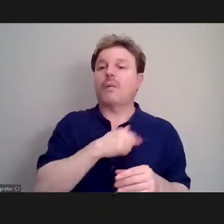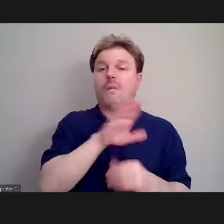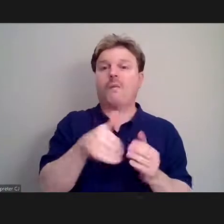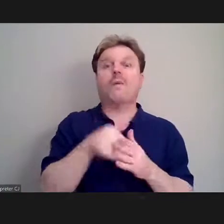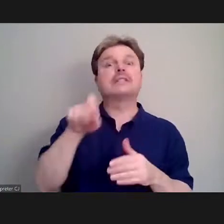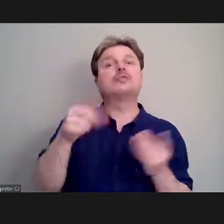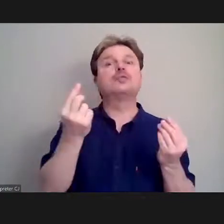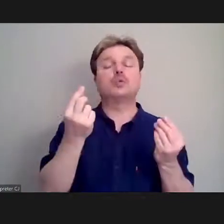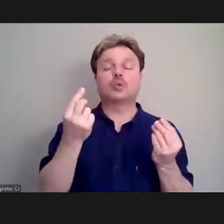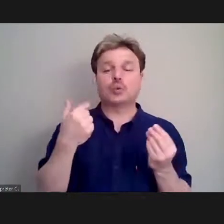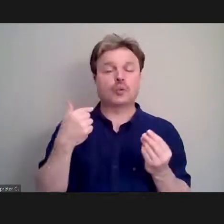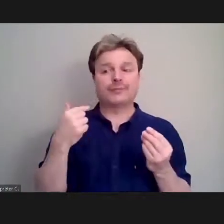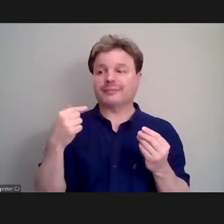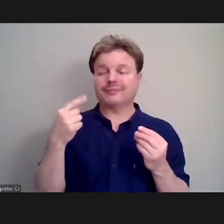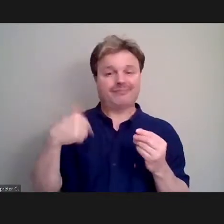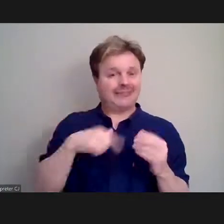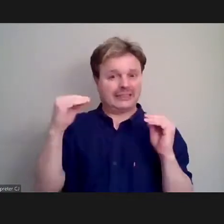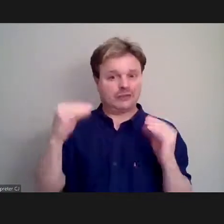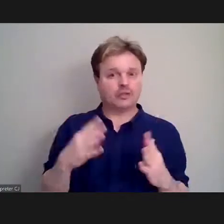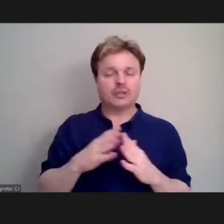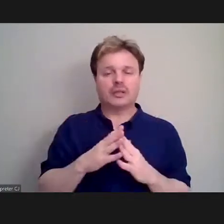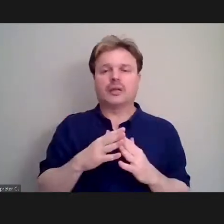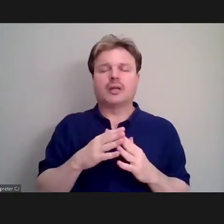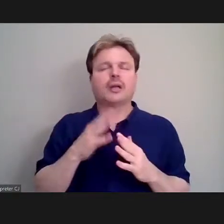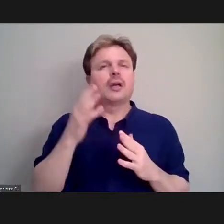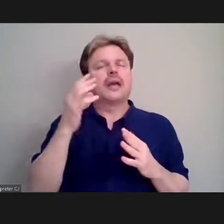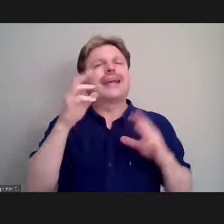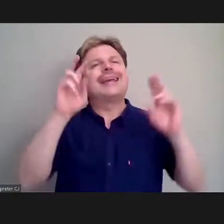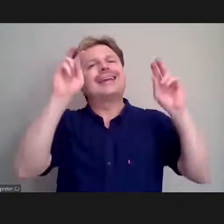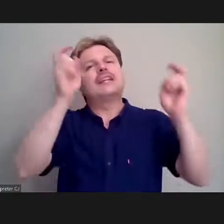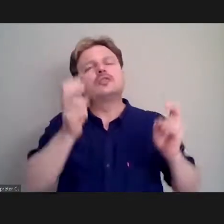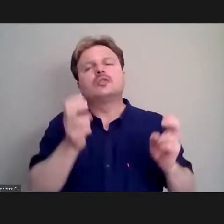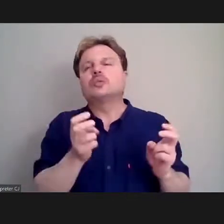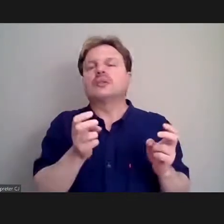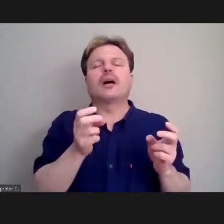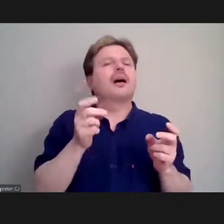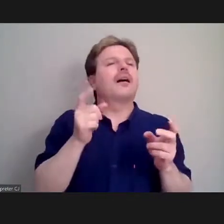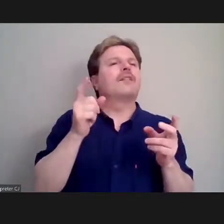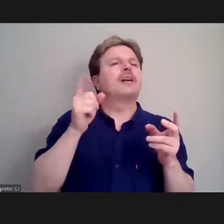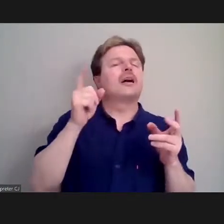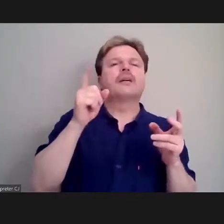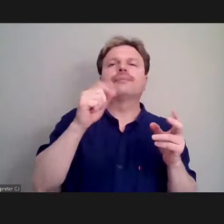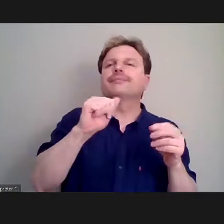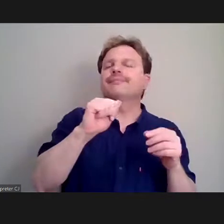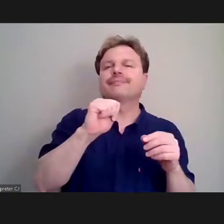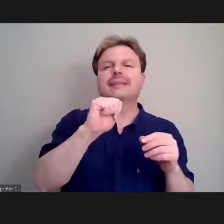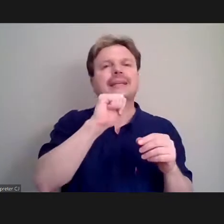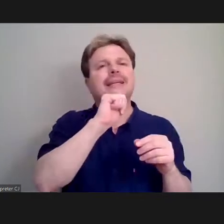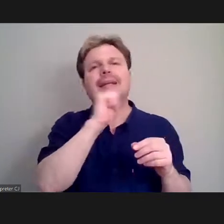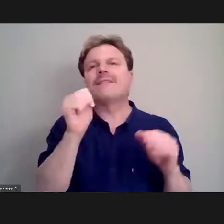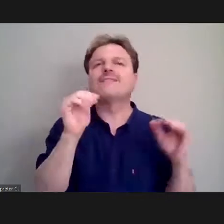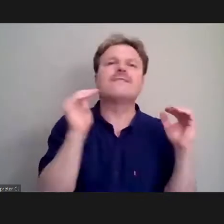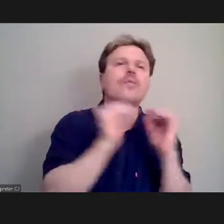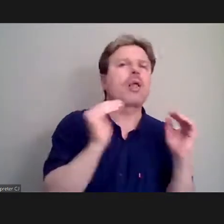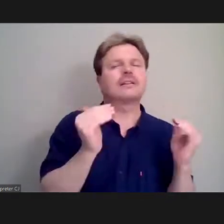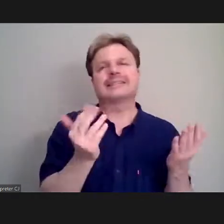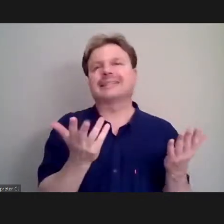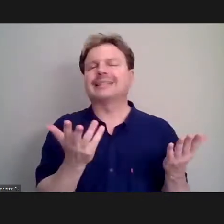to stop thinking about issues of inequality and inequity as only